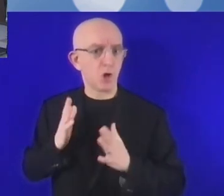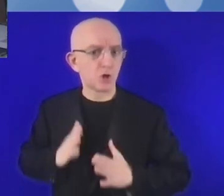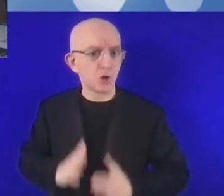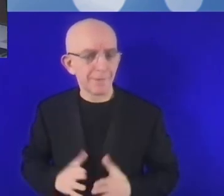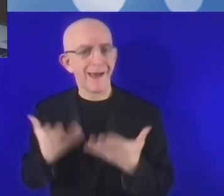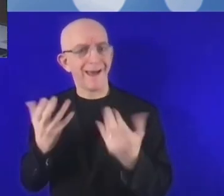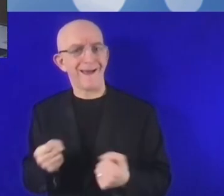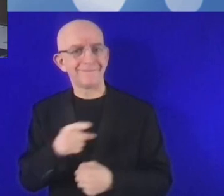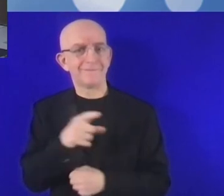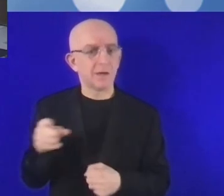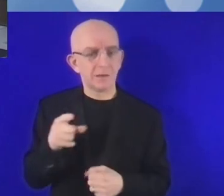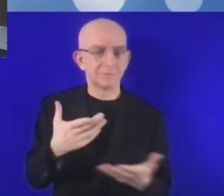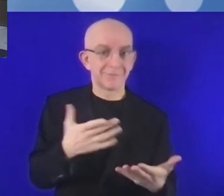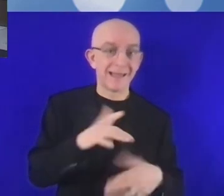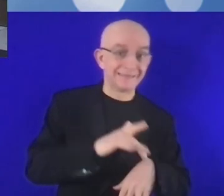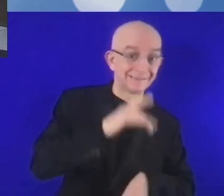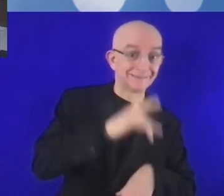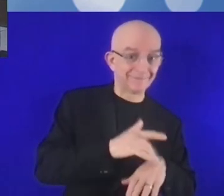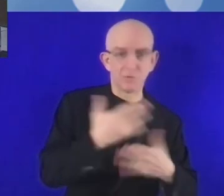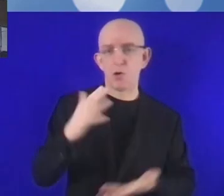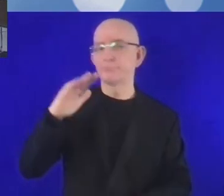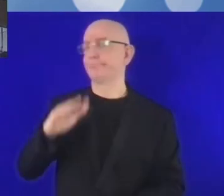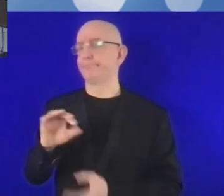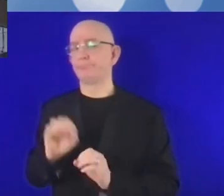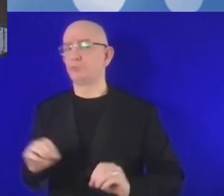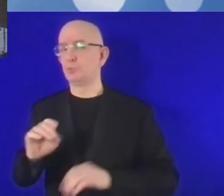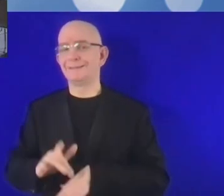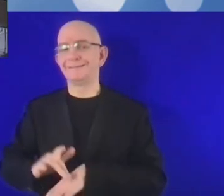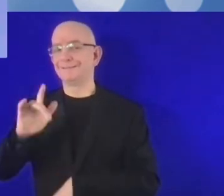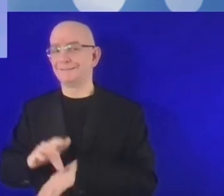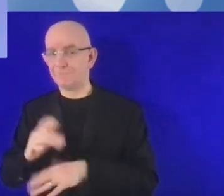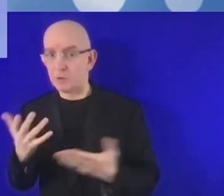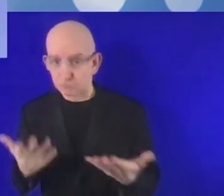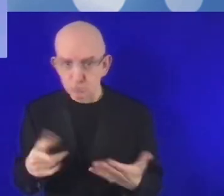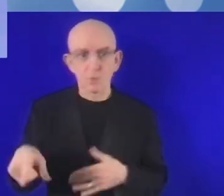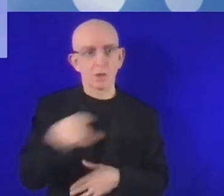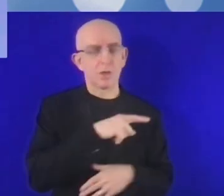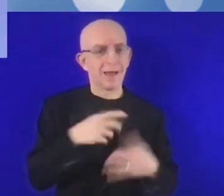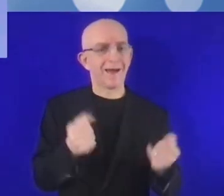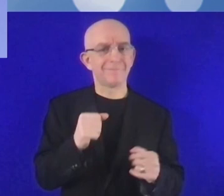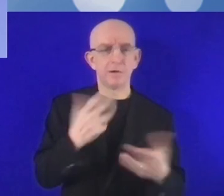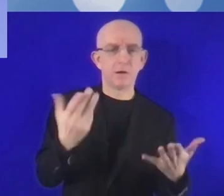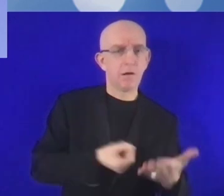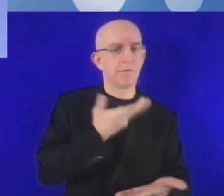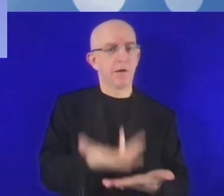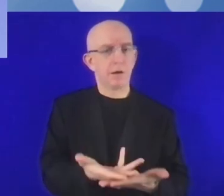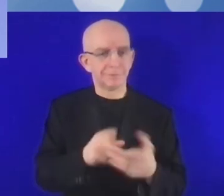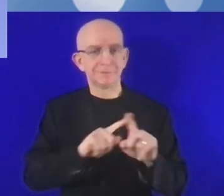become a bit less human and a bit more machine. At the same time, computers, AI, and